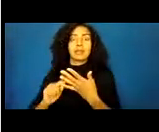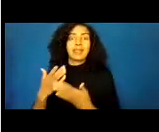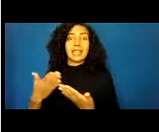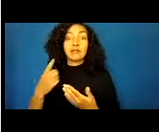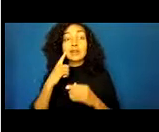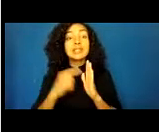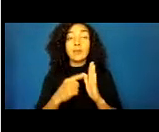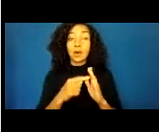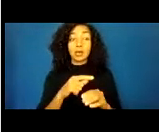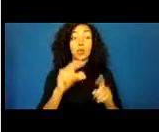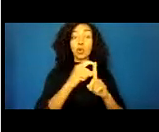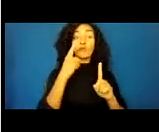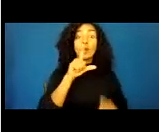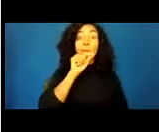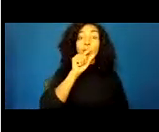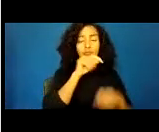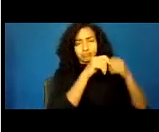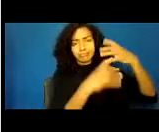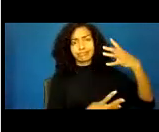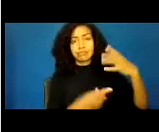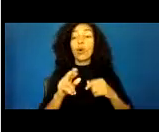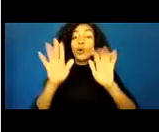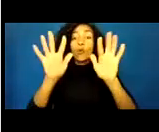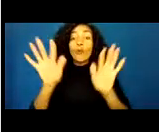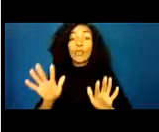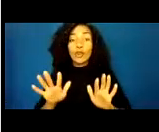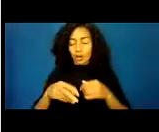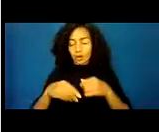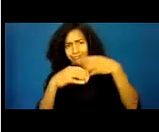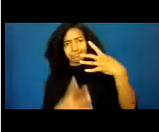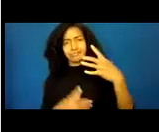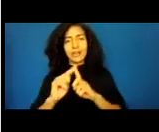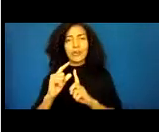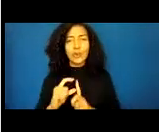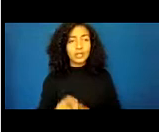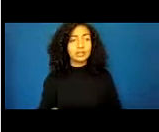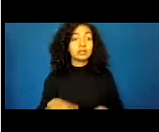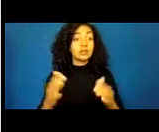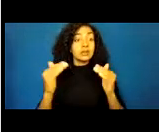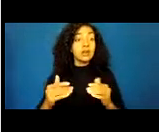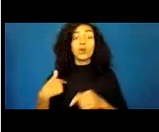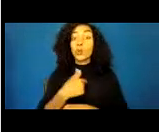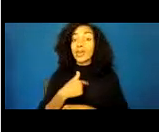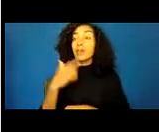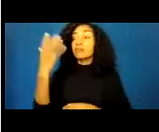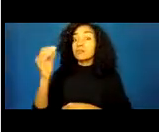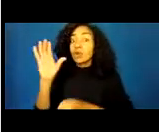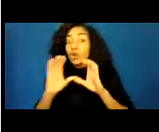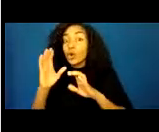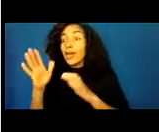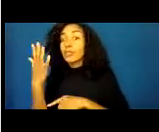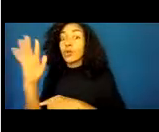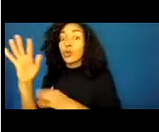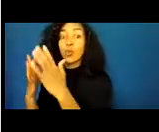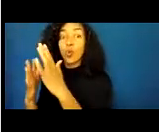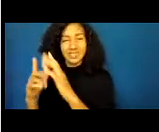birds or weather. We are going to look in the woods means something different than they walked